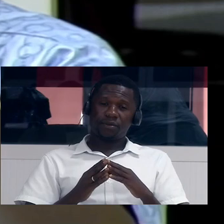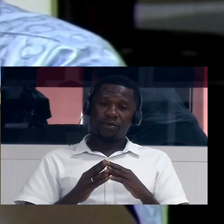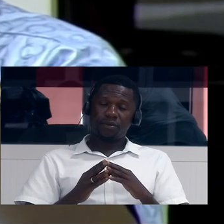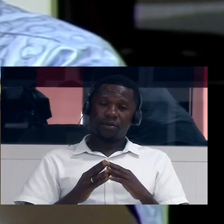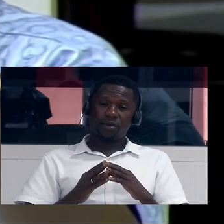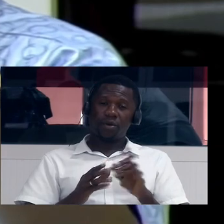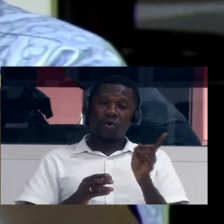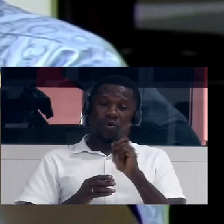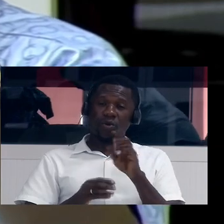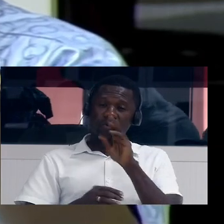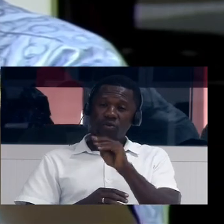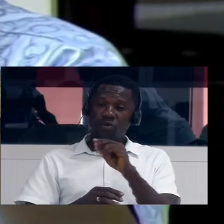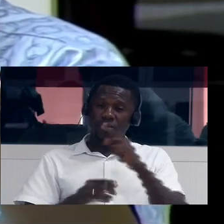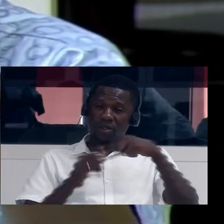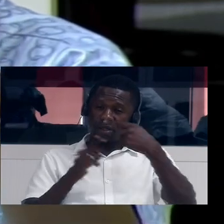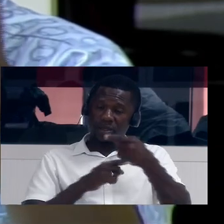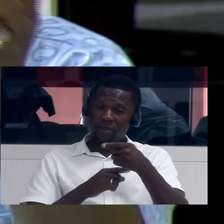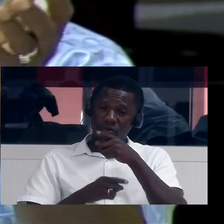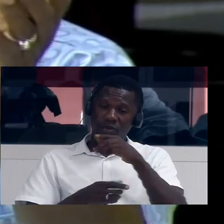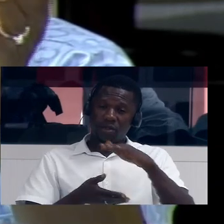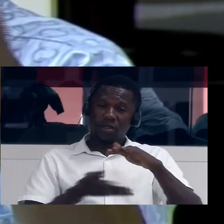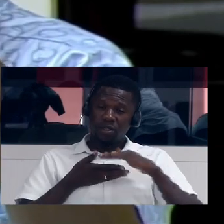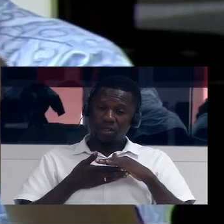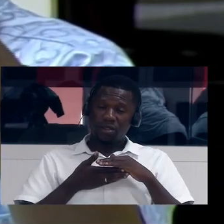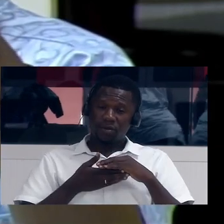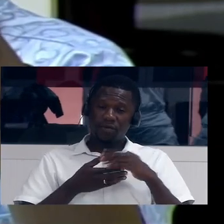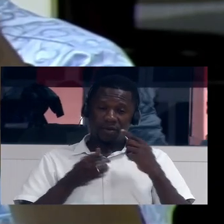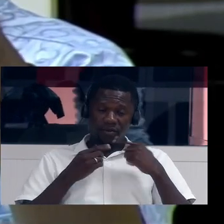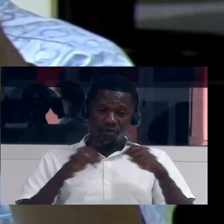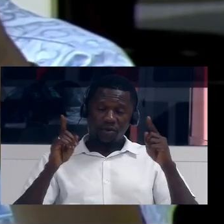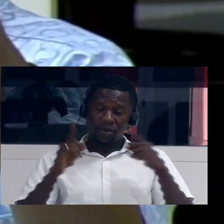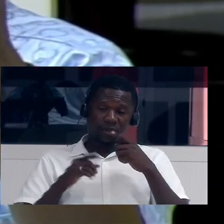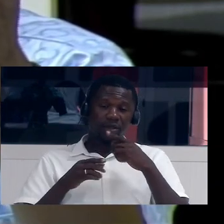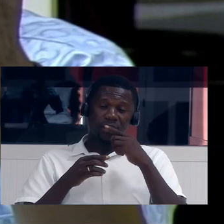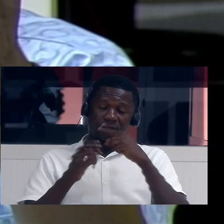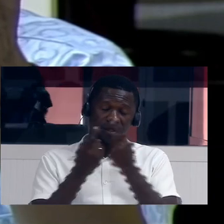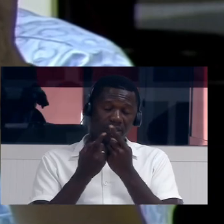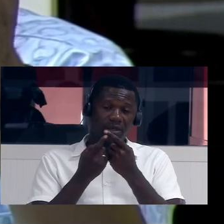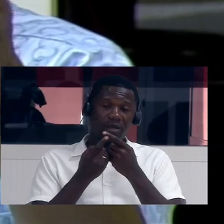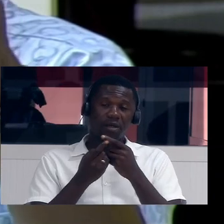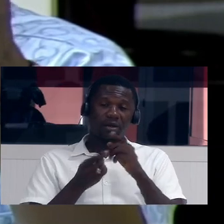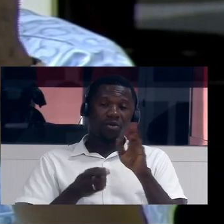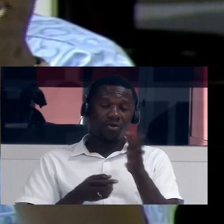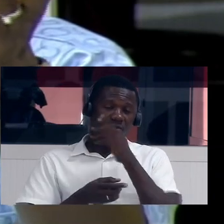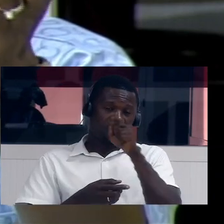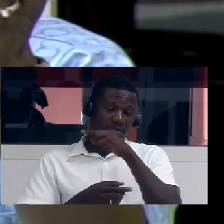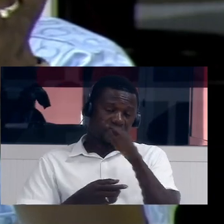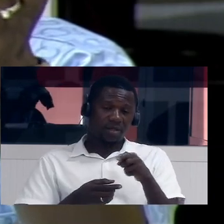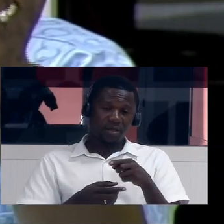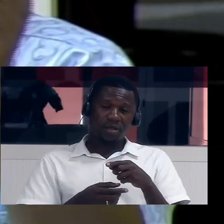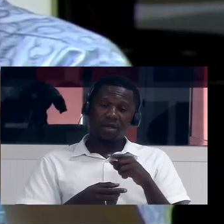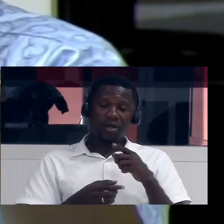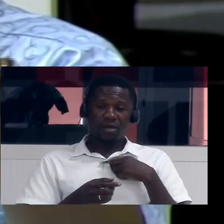what did you do next? You received information that this thing has gone bad. There are